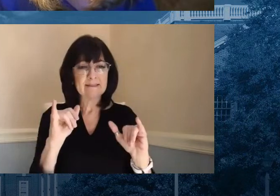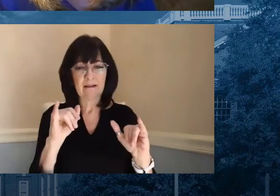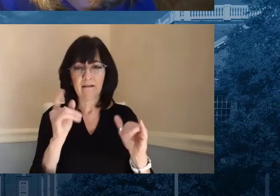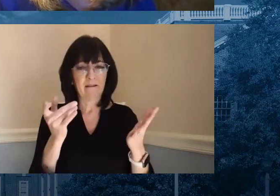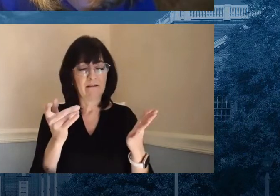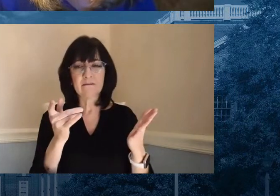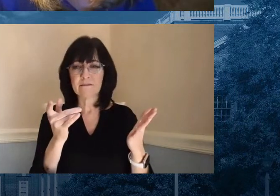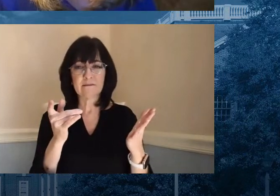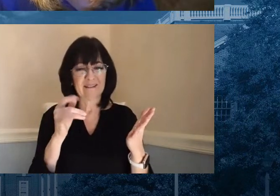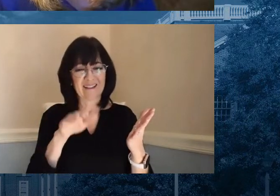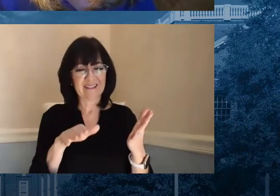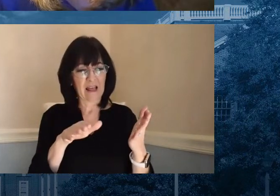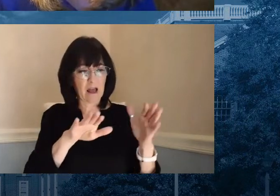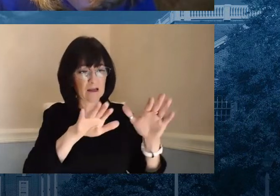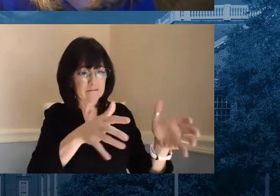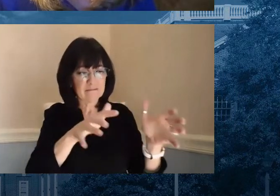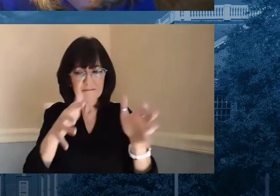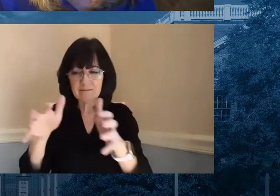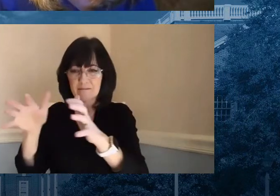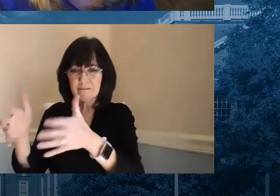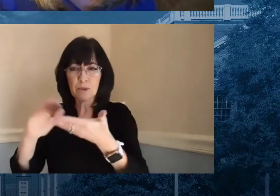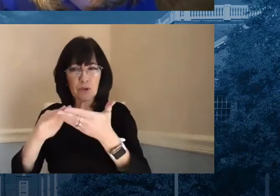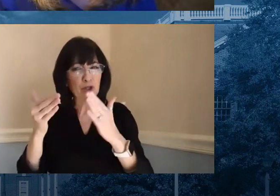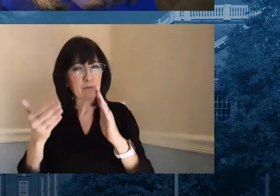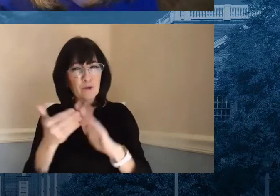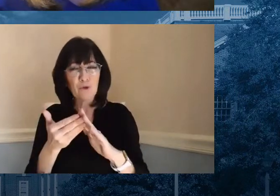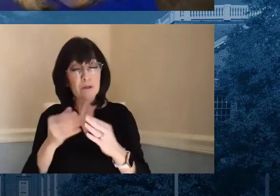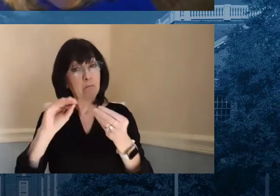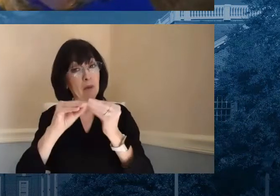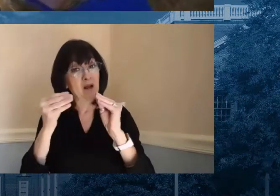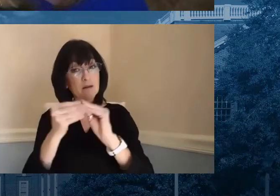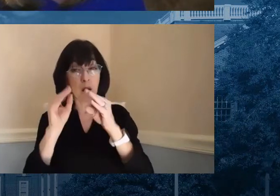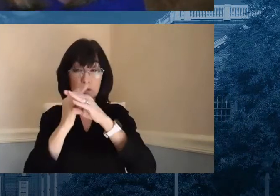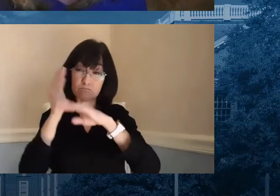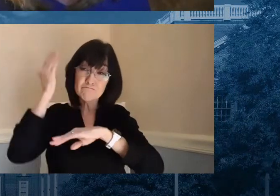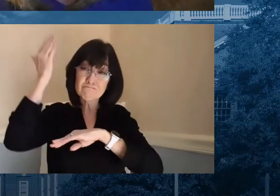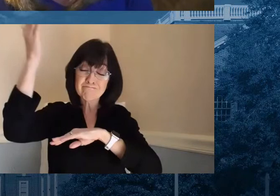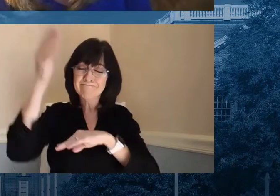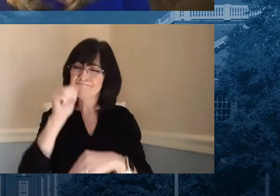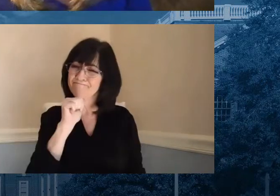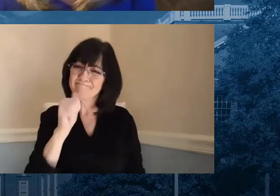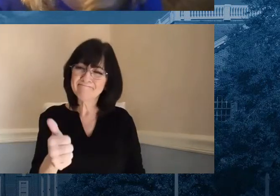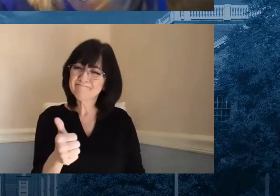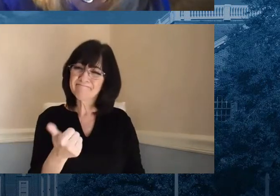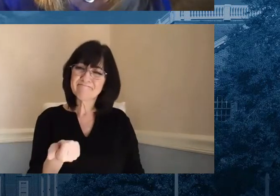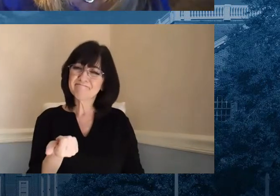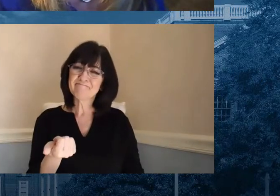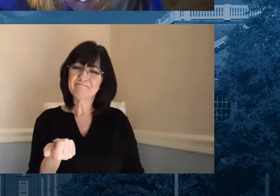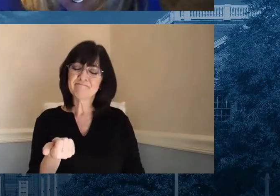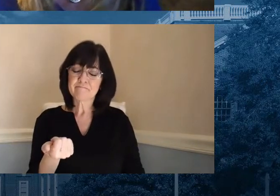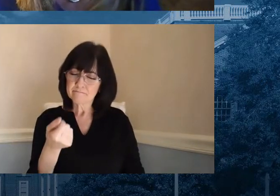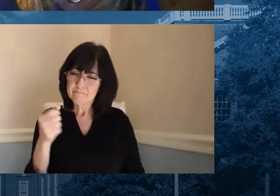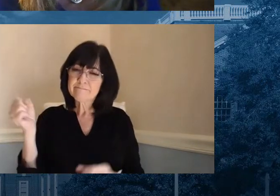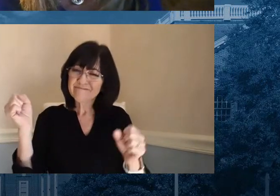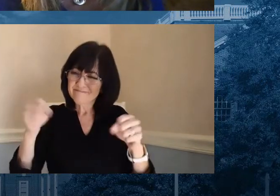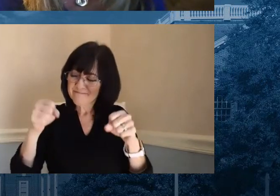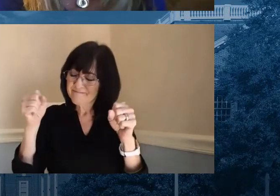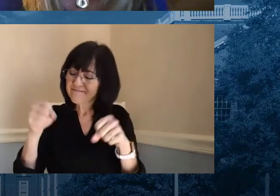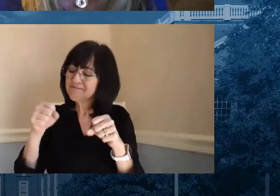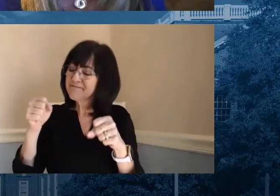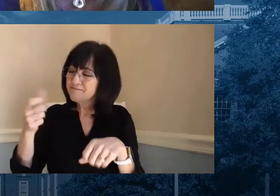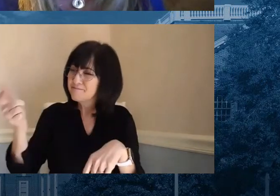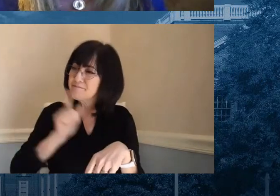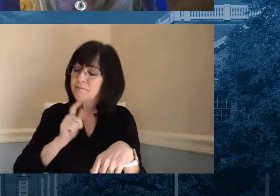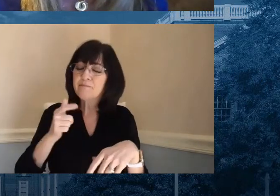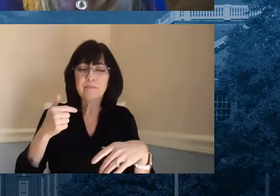aren't that huge. Dr. Rattay, anything to add to that? Yeah, I mean, I've been looking closely at our, you know,